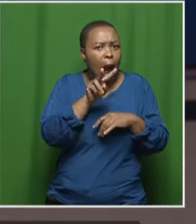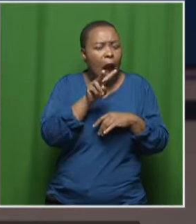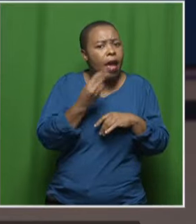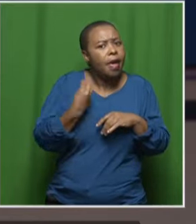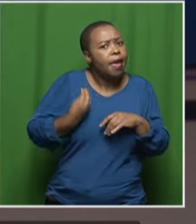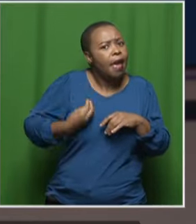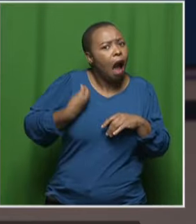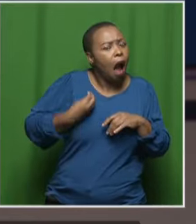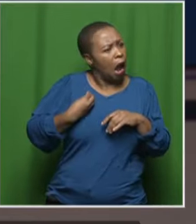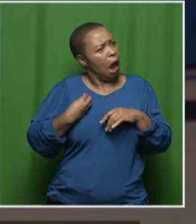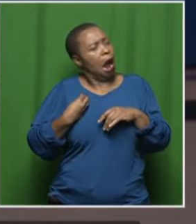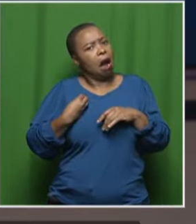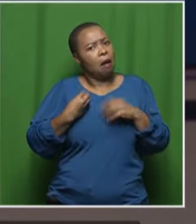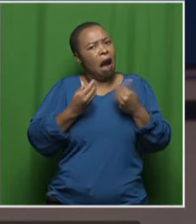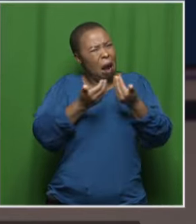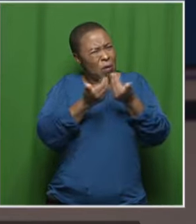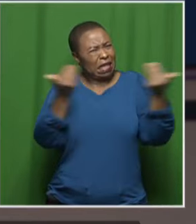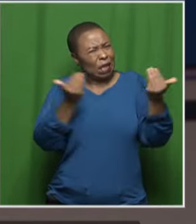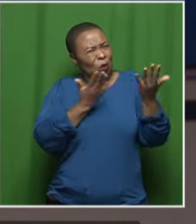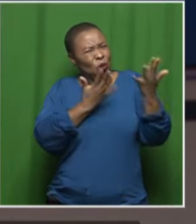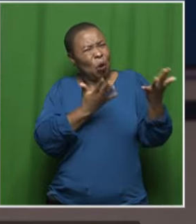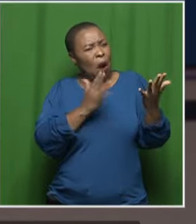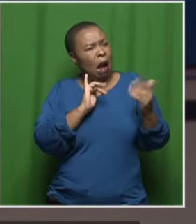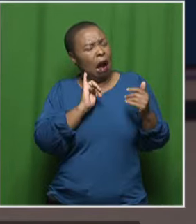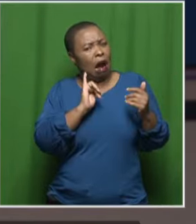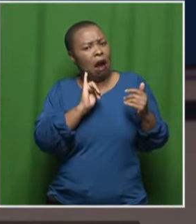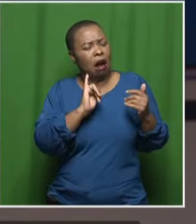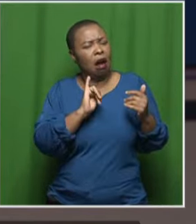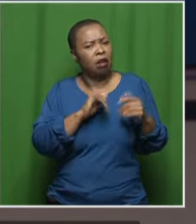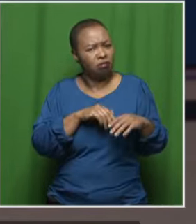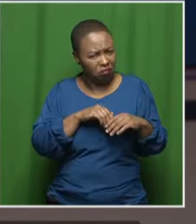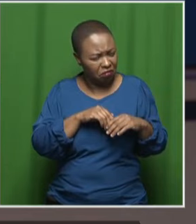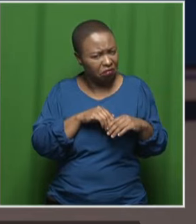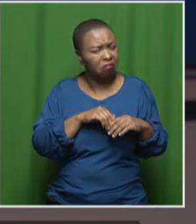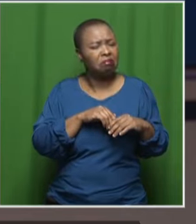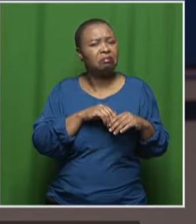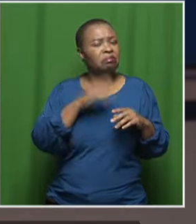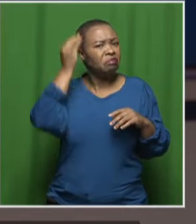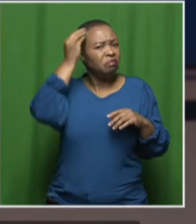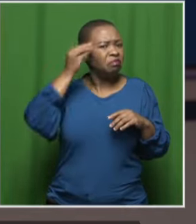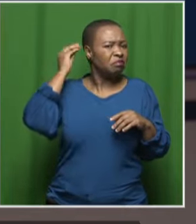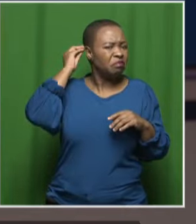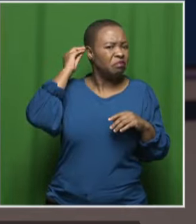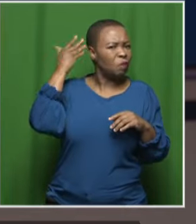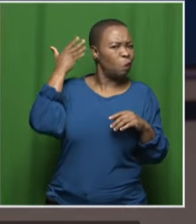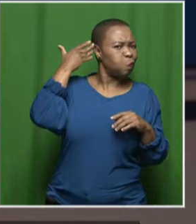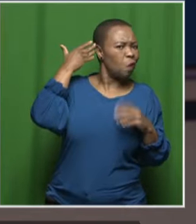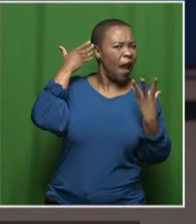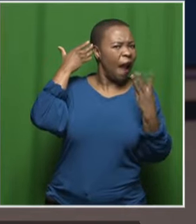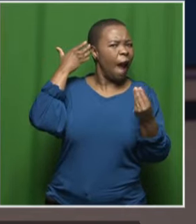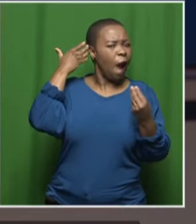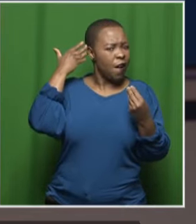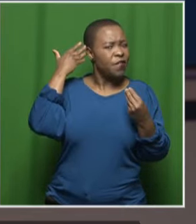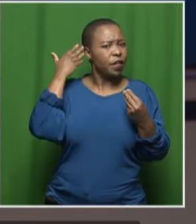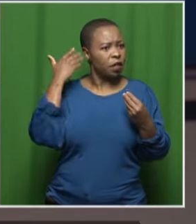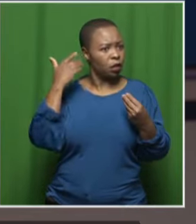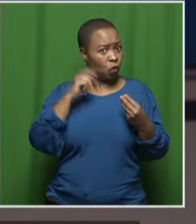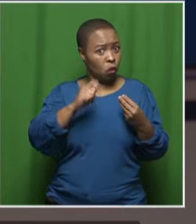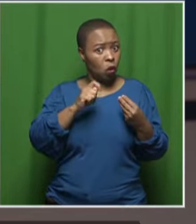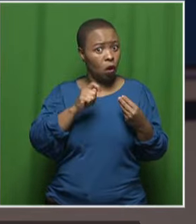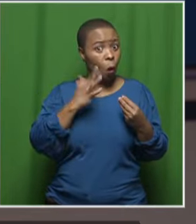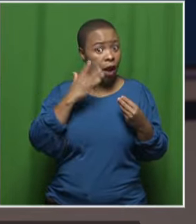experienced apartheid. So you kind of had this consciousness in your mind about what you would do